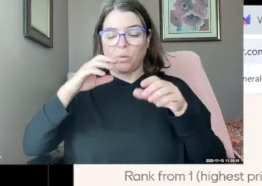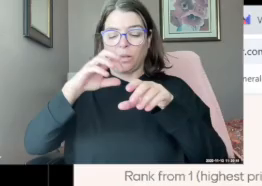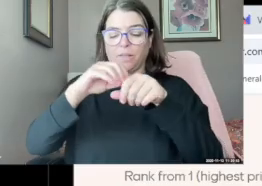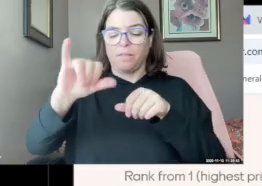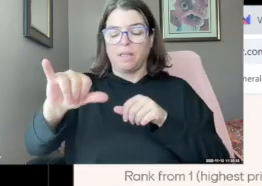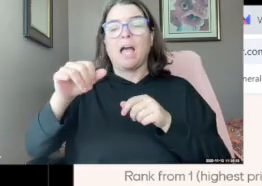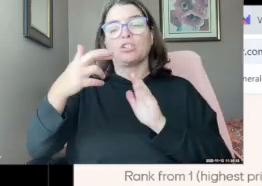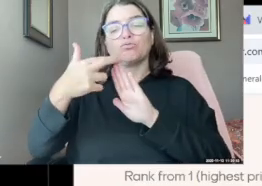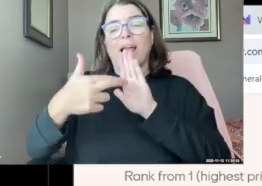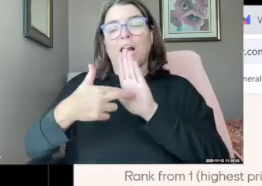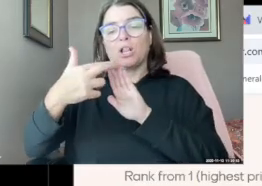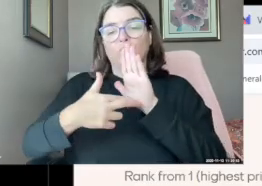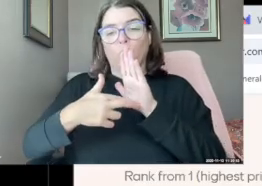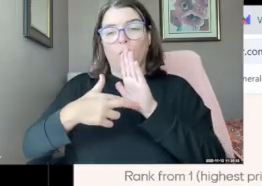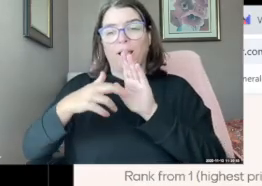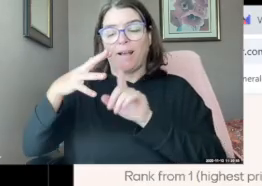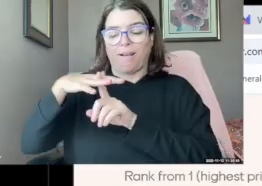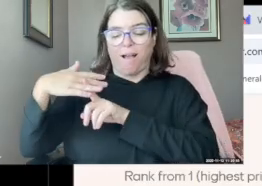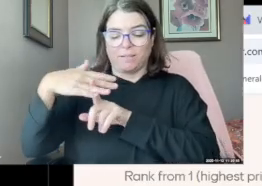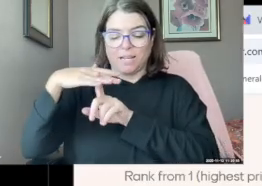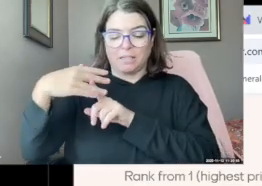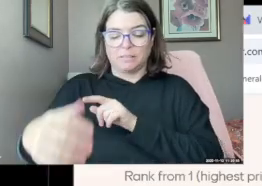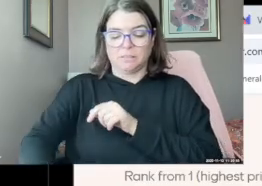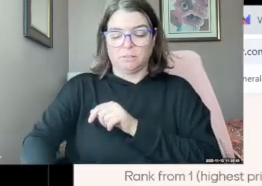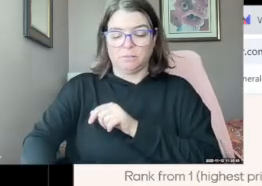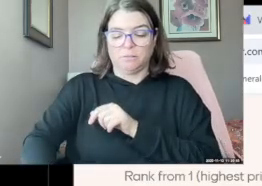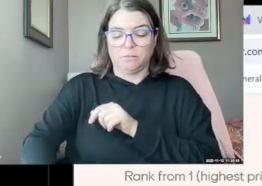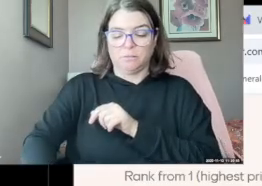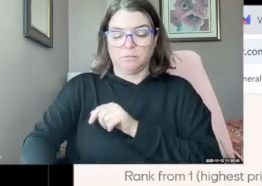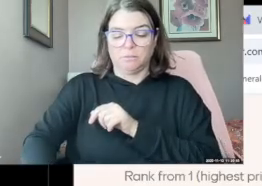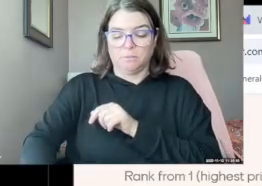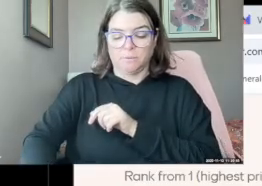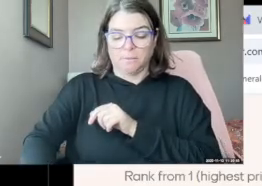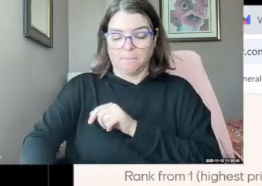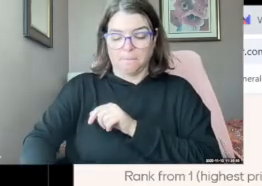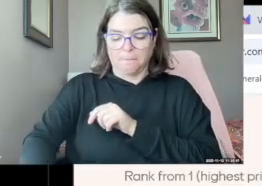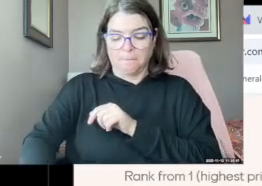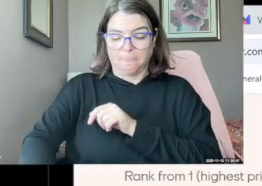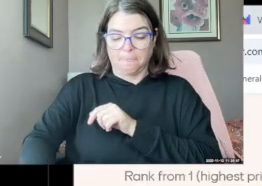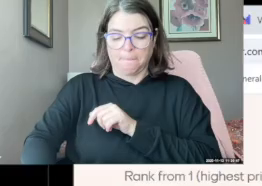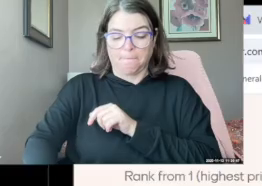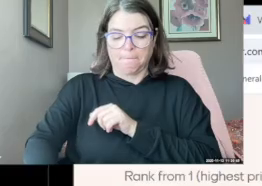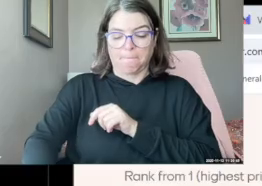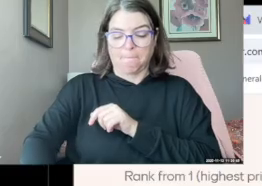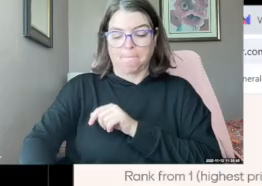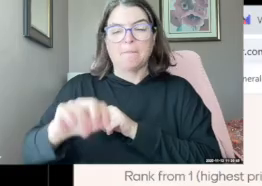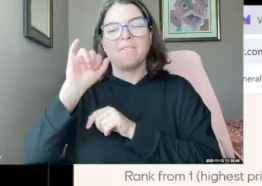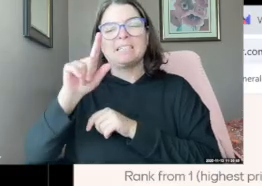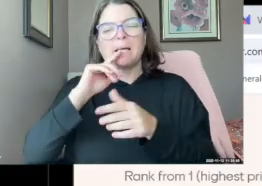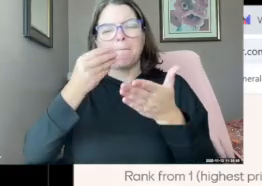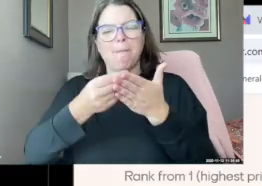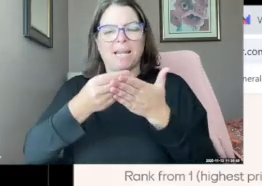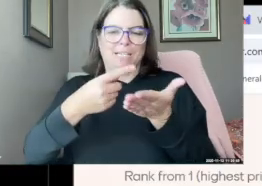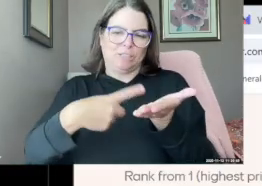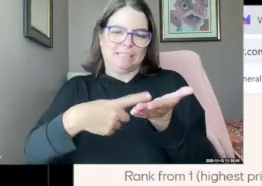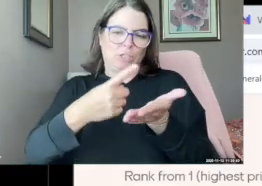The other thing that I would say is within the regulatory context, and I know this is a